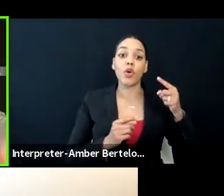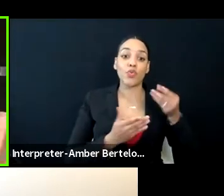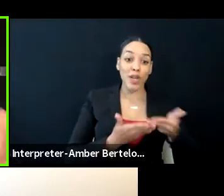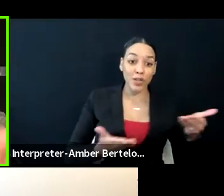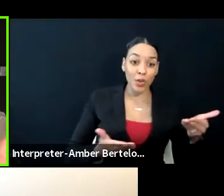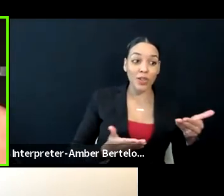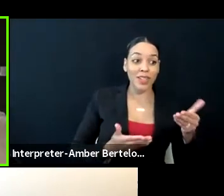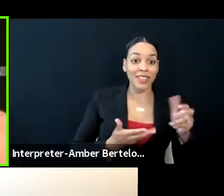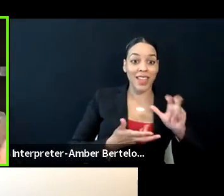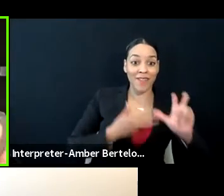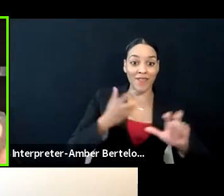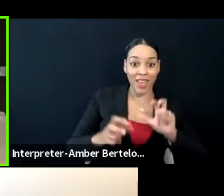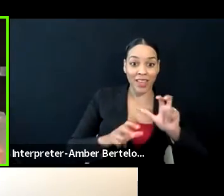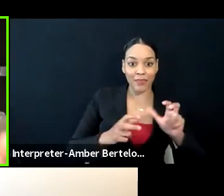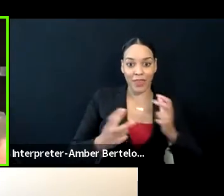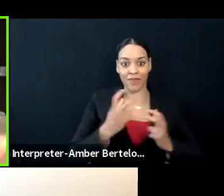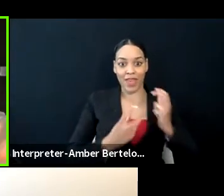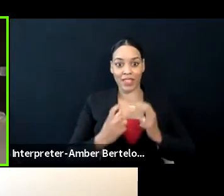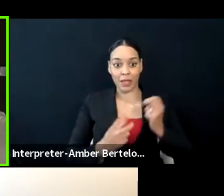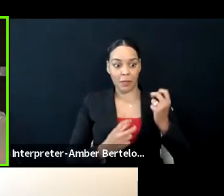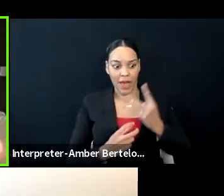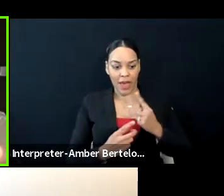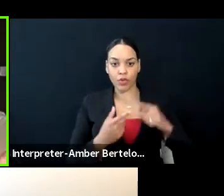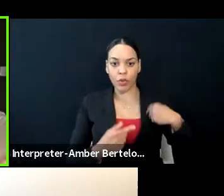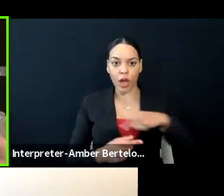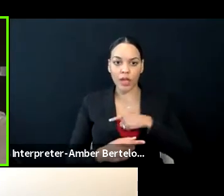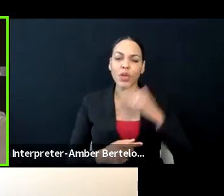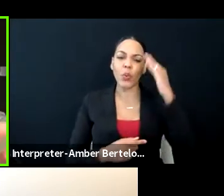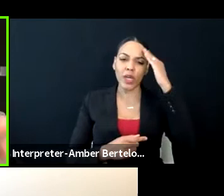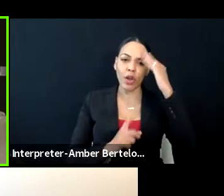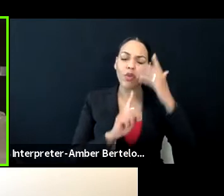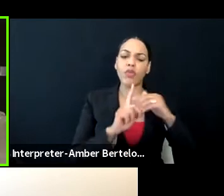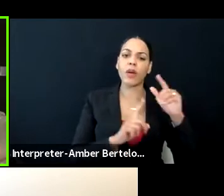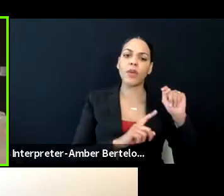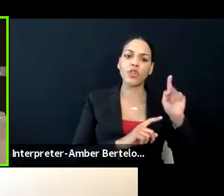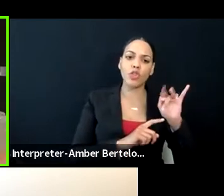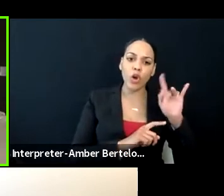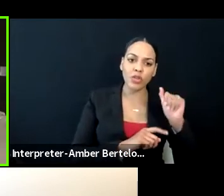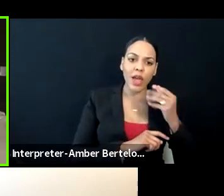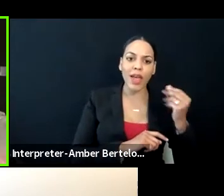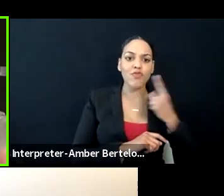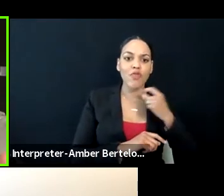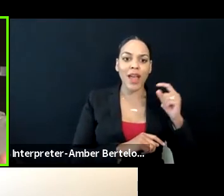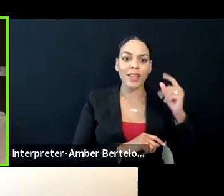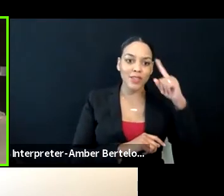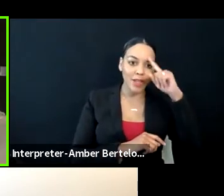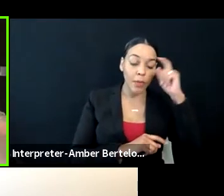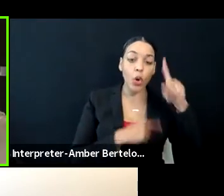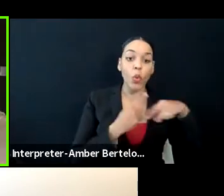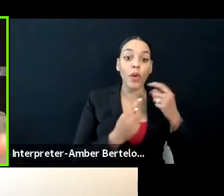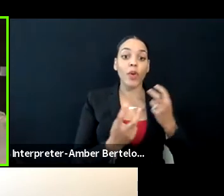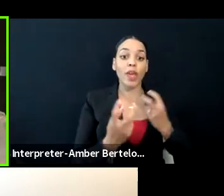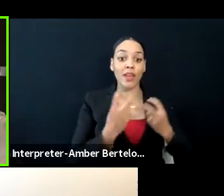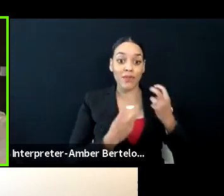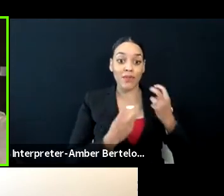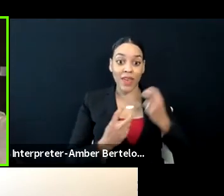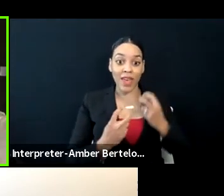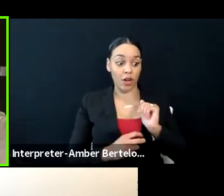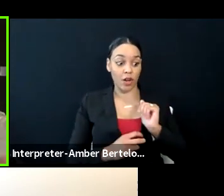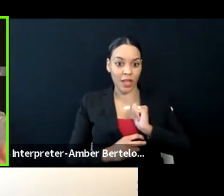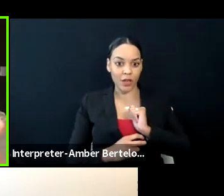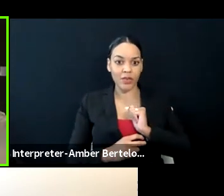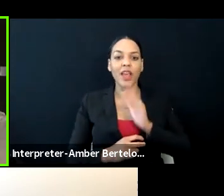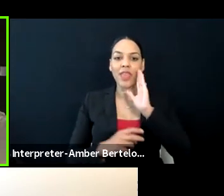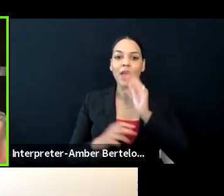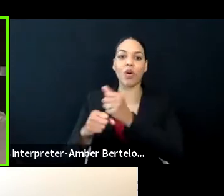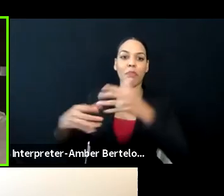us, which we know from Tulsa and the Red Summer, that when we invest in ourselves, they bomb us.